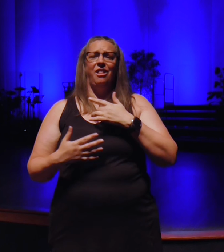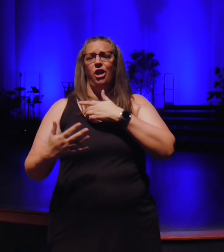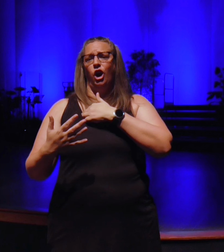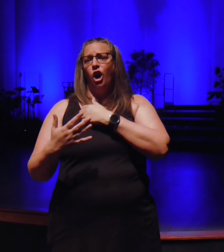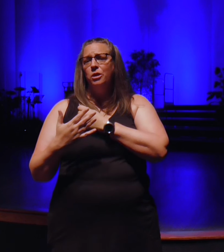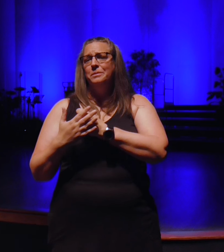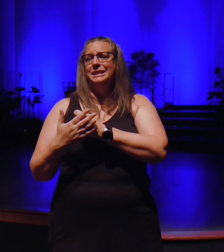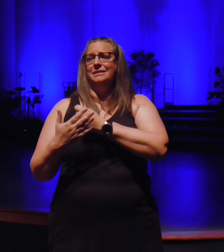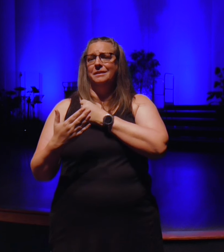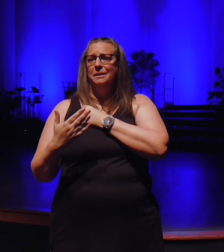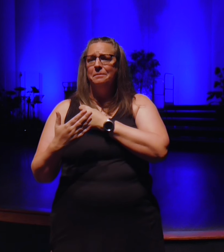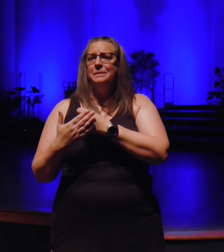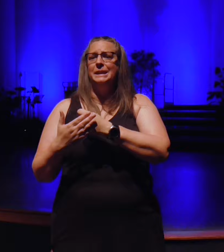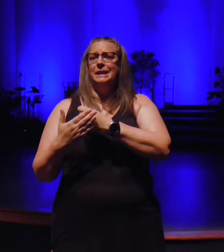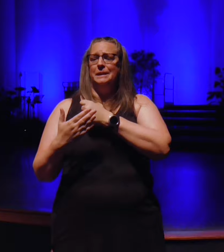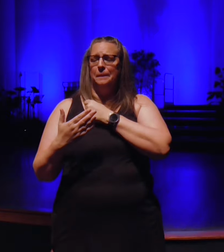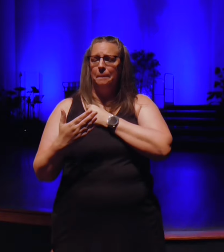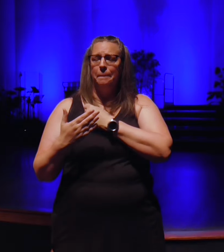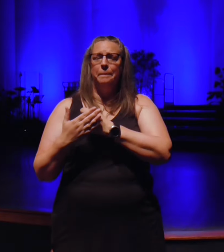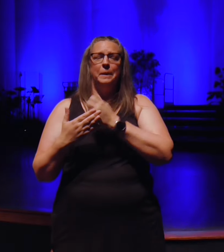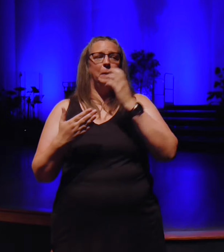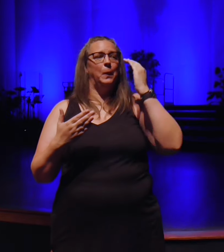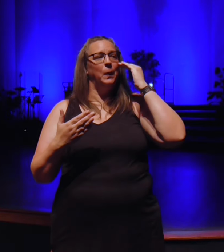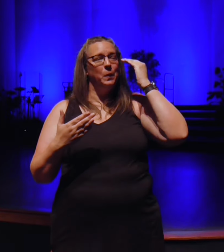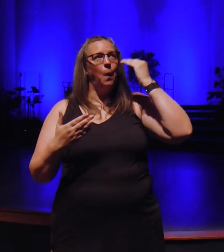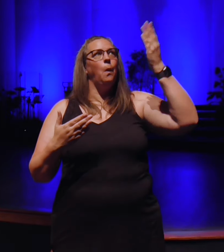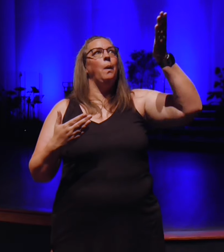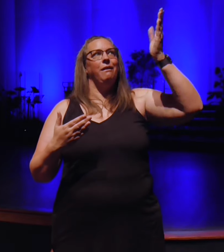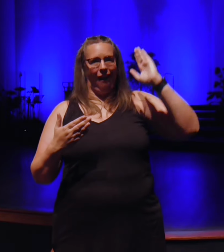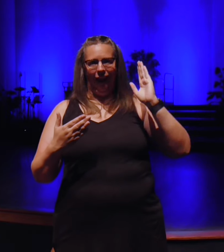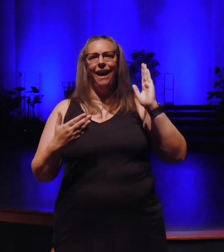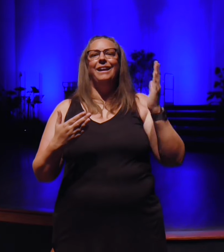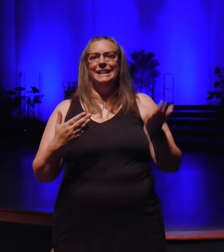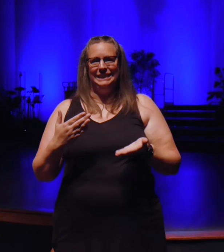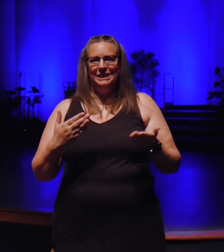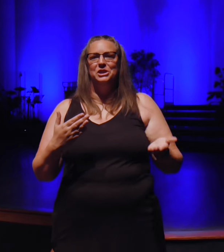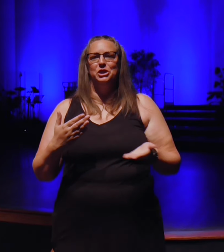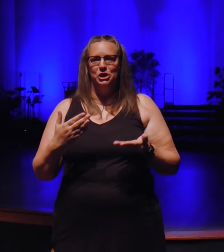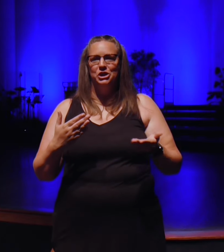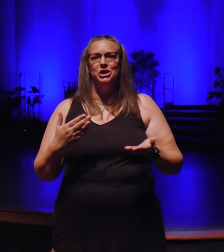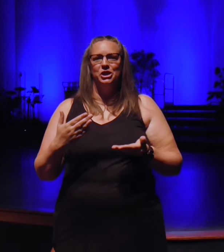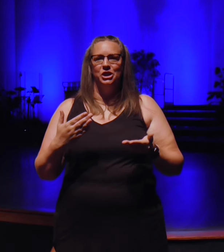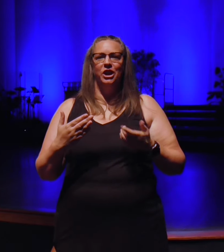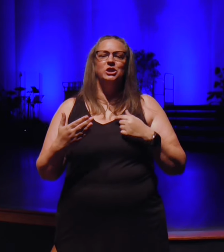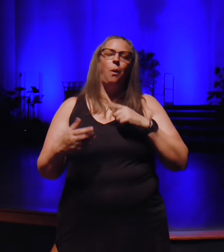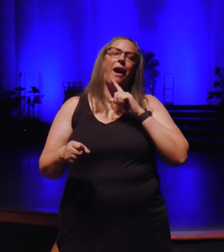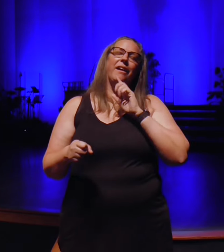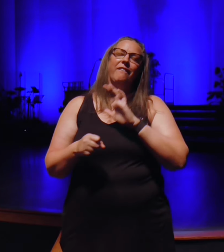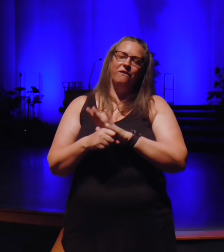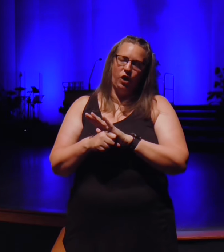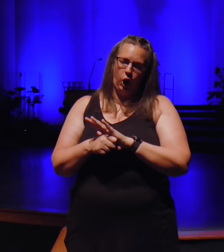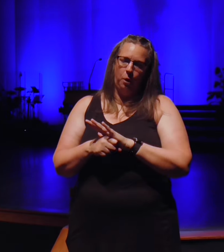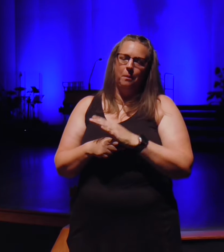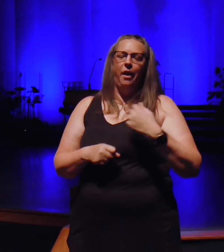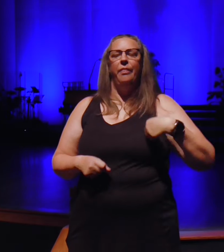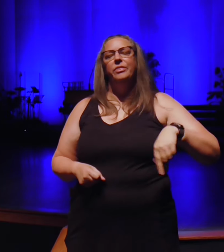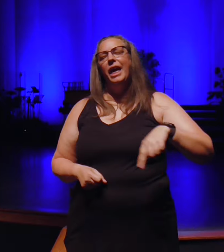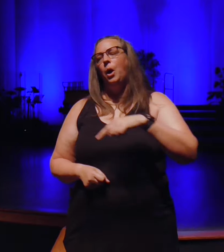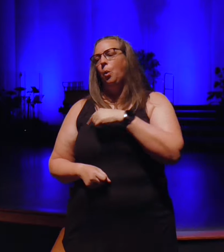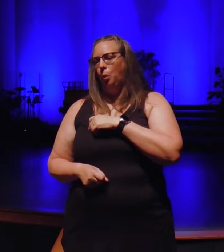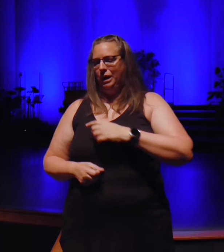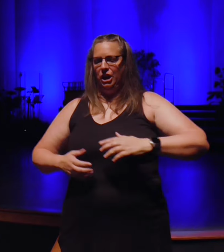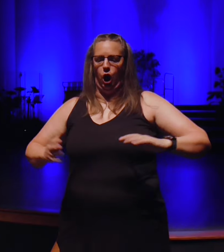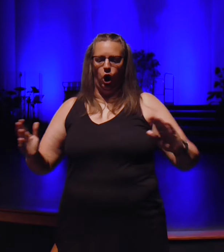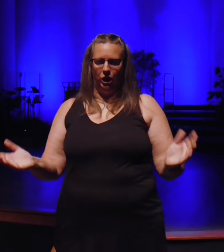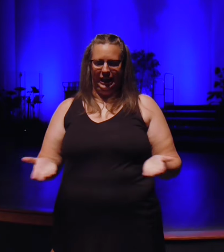know that God is. And it is from there that I affirm that we are grounded in the